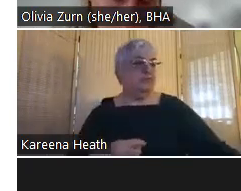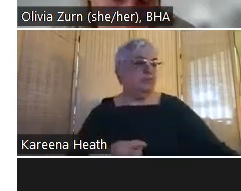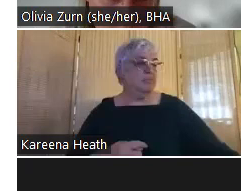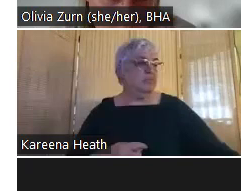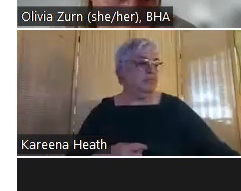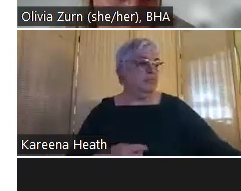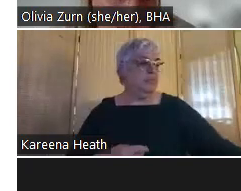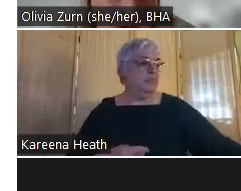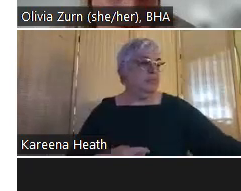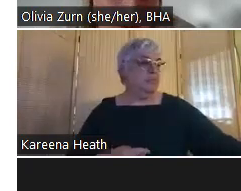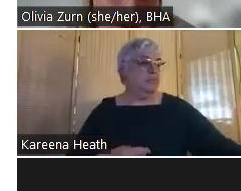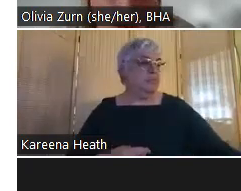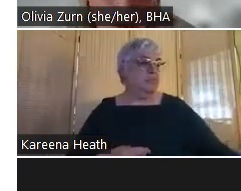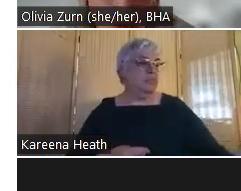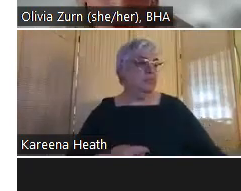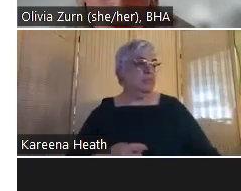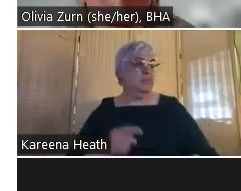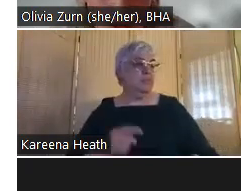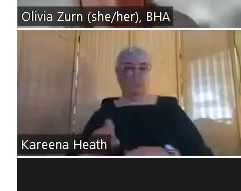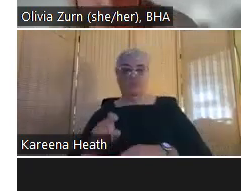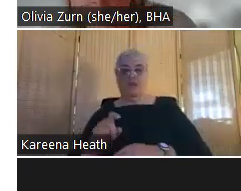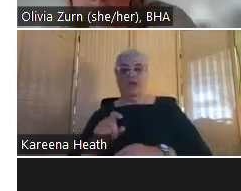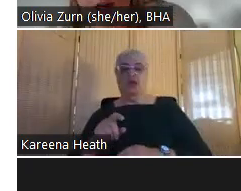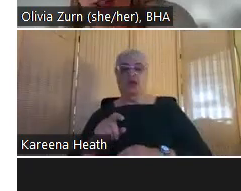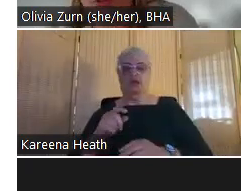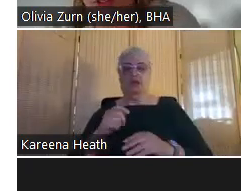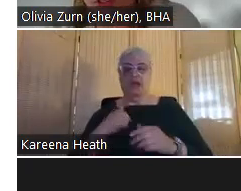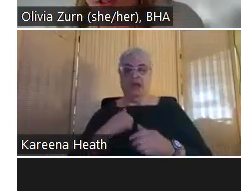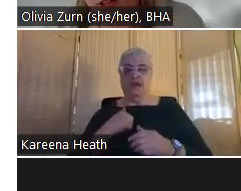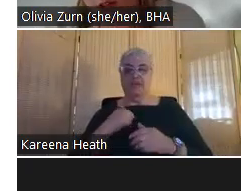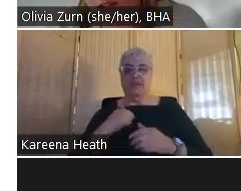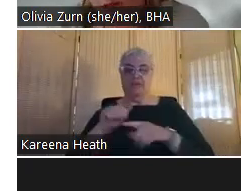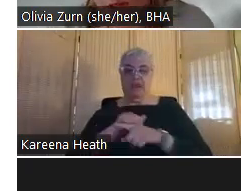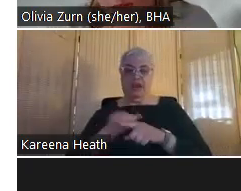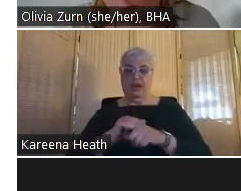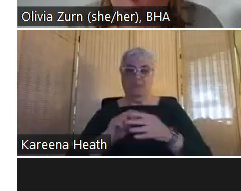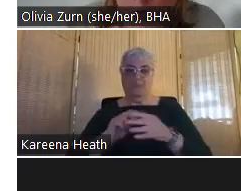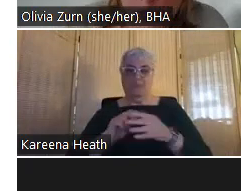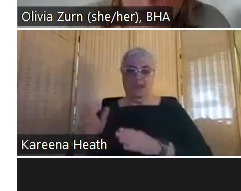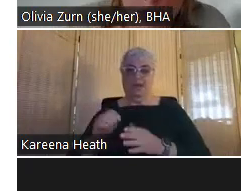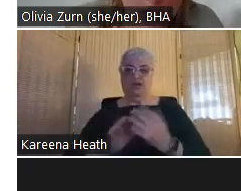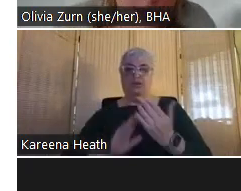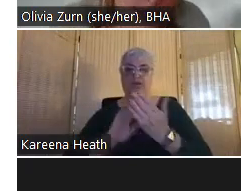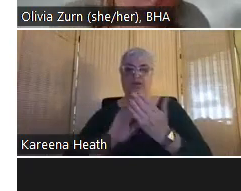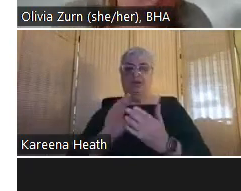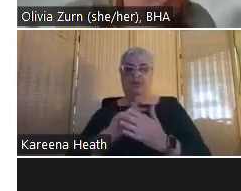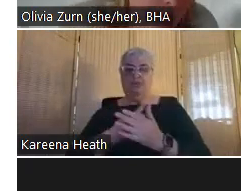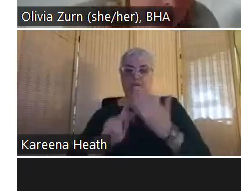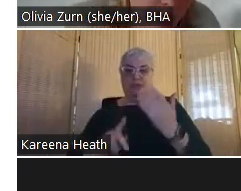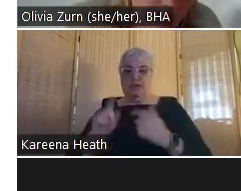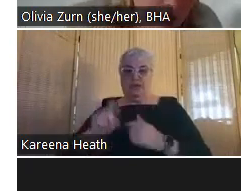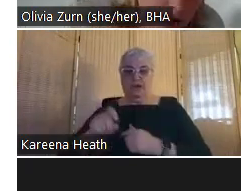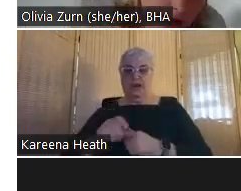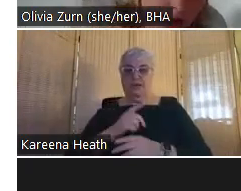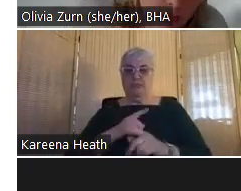Mobile crisis response teams must develop a training plan to ensure expertise in addressing specific population needs. And they